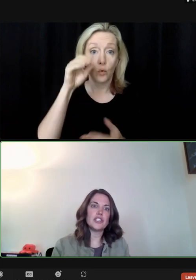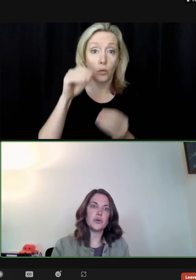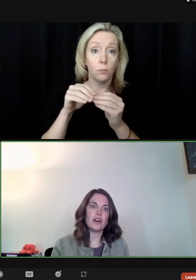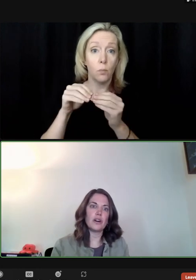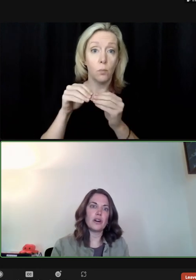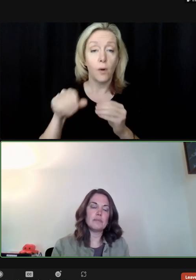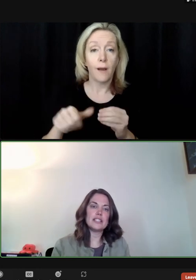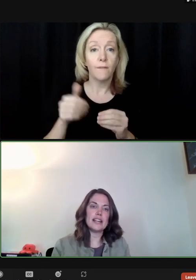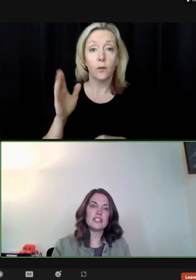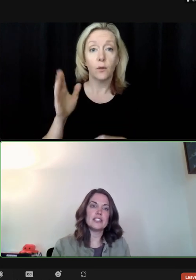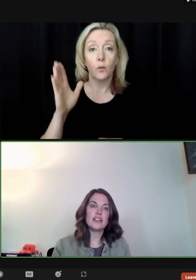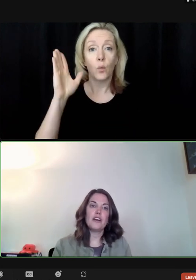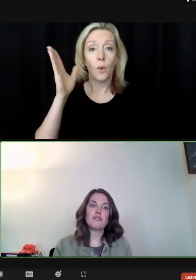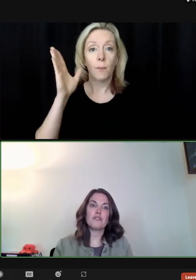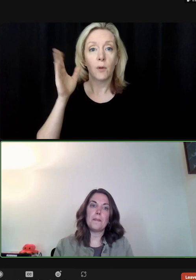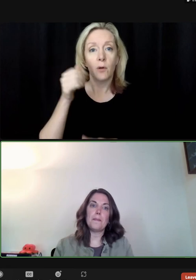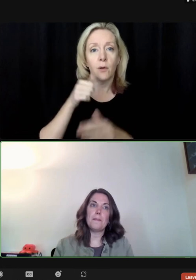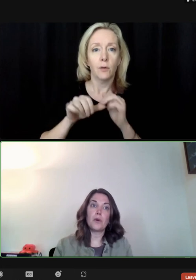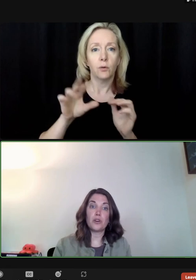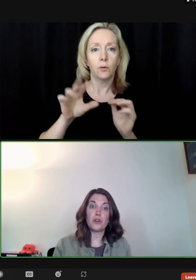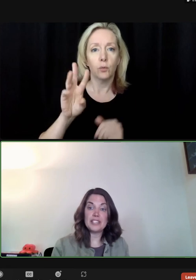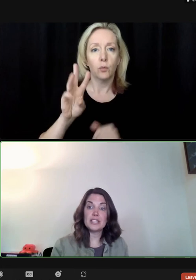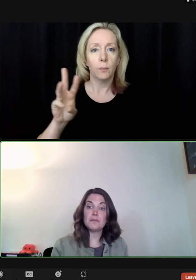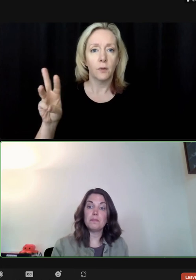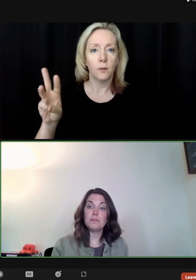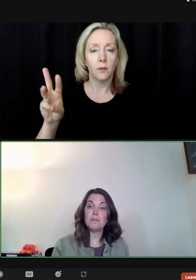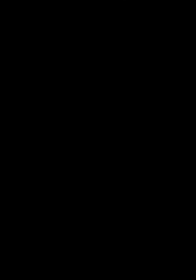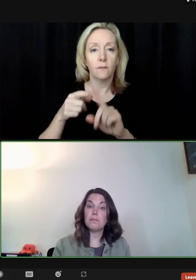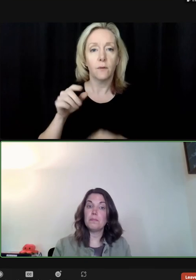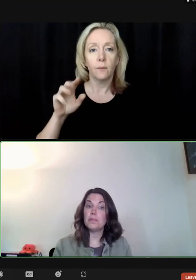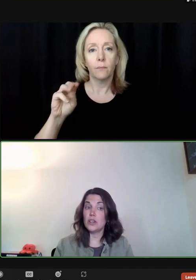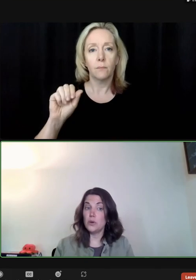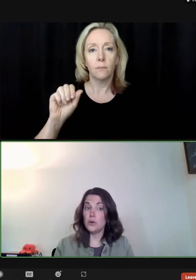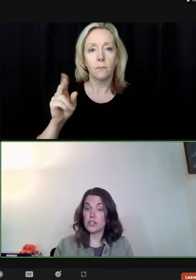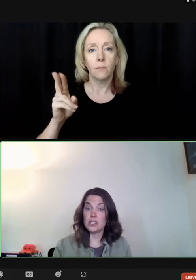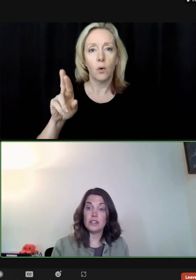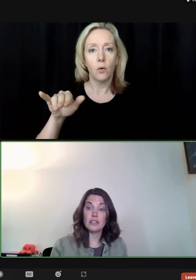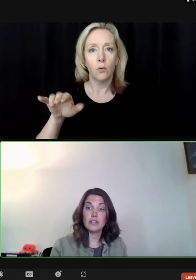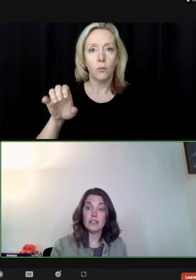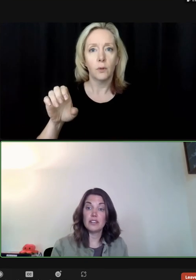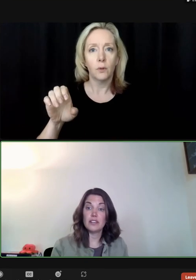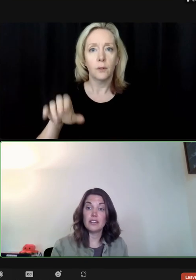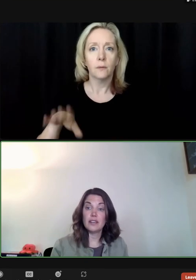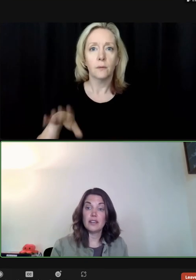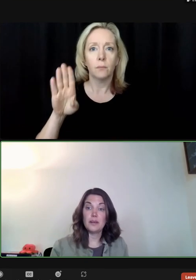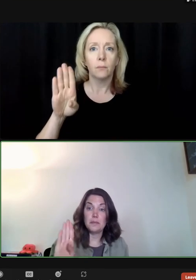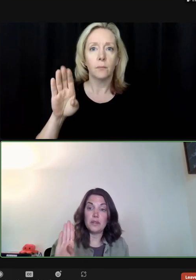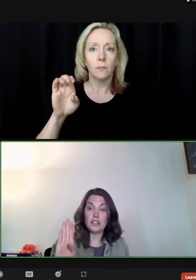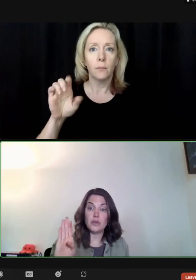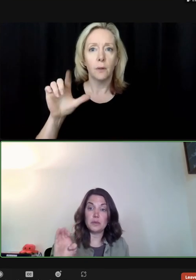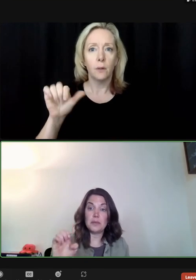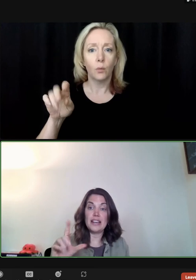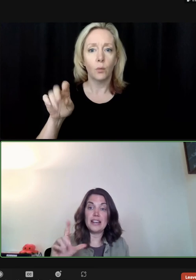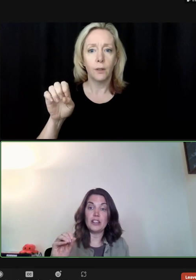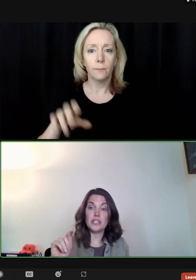webinar linked to our website from Maurice Belote,